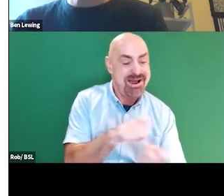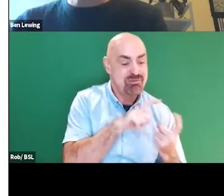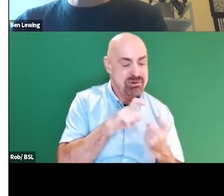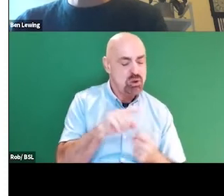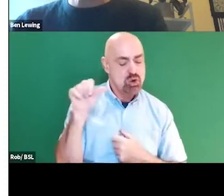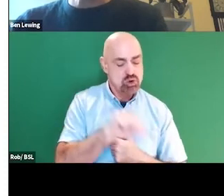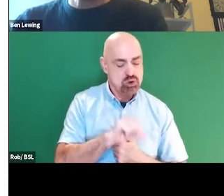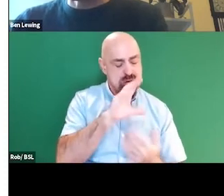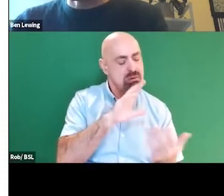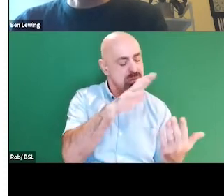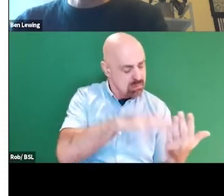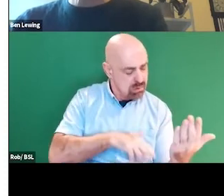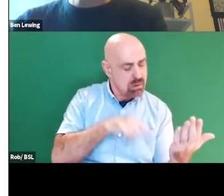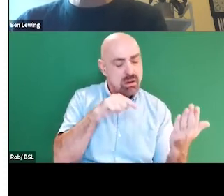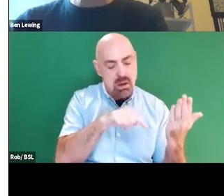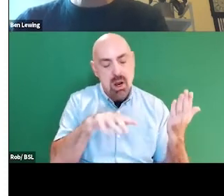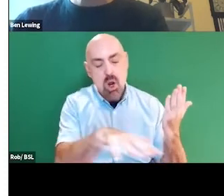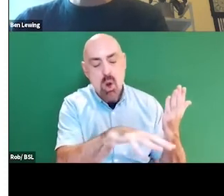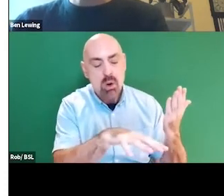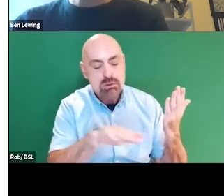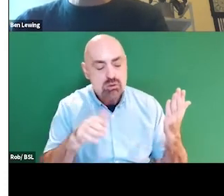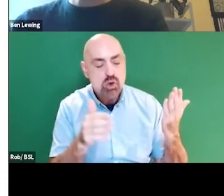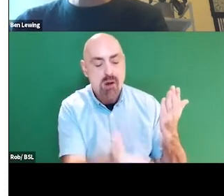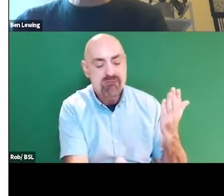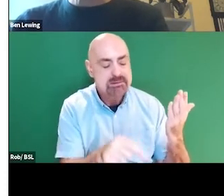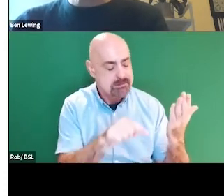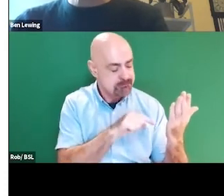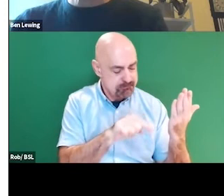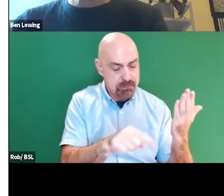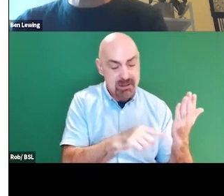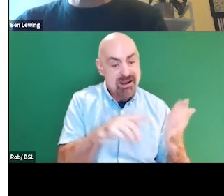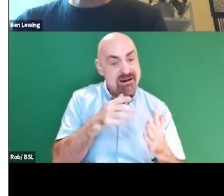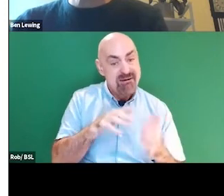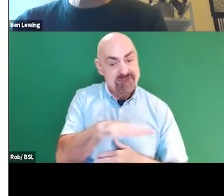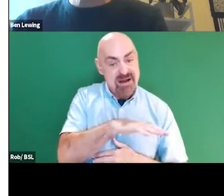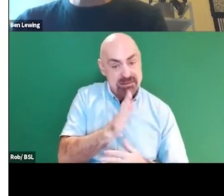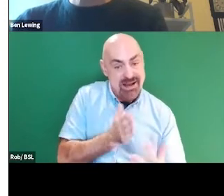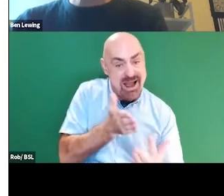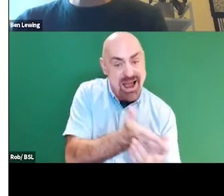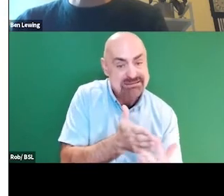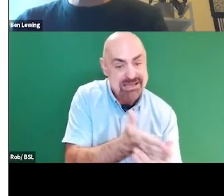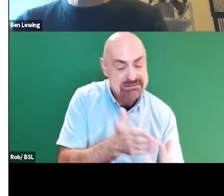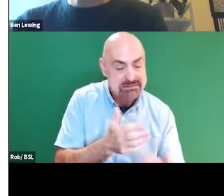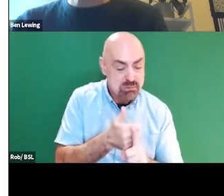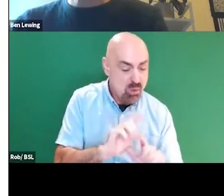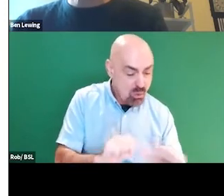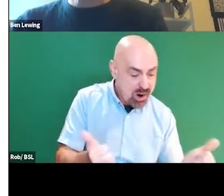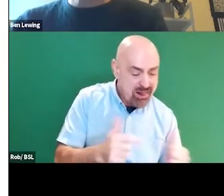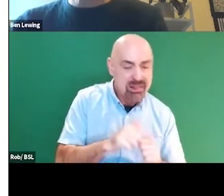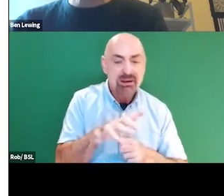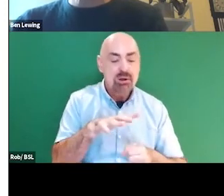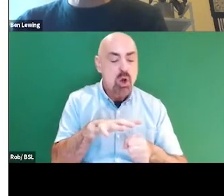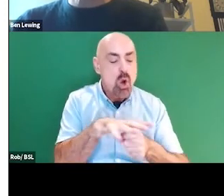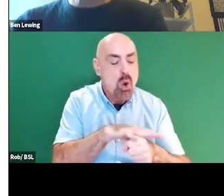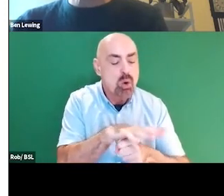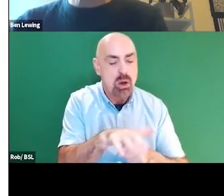the local arrangements enable families to access help and support, how well connected local services